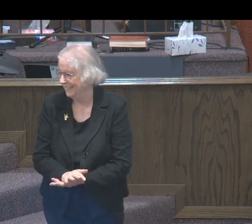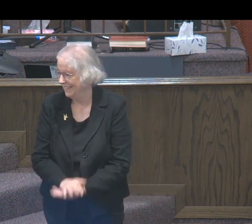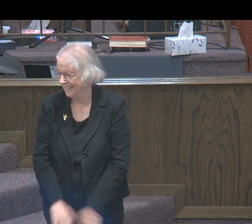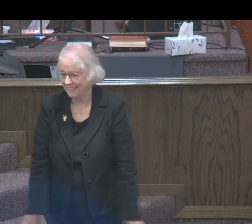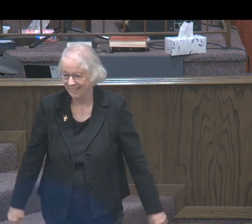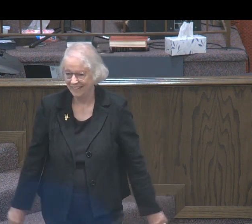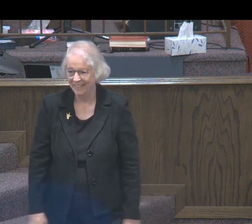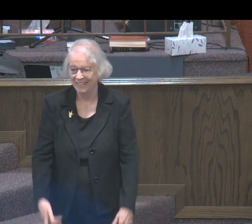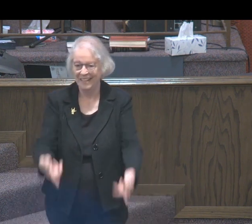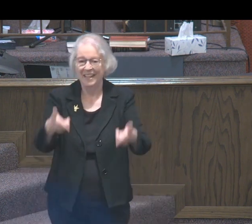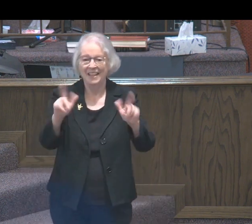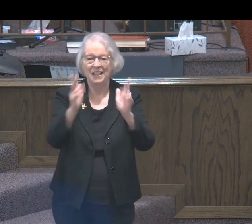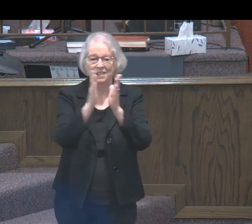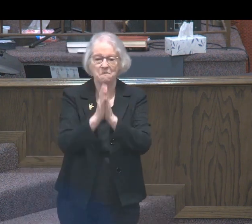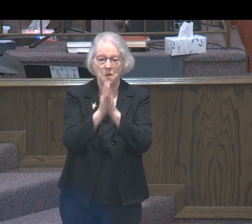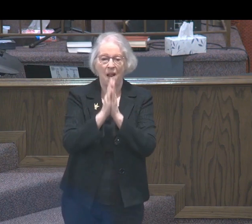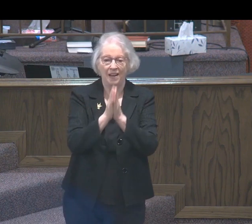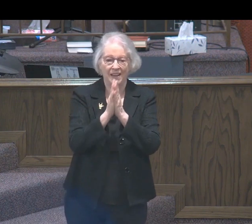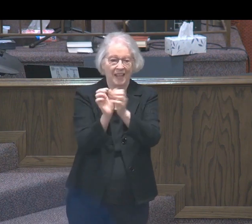pray with you this morning as we